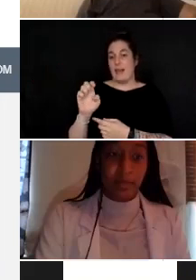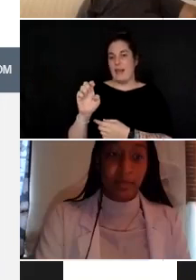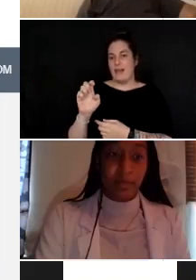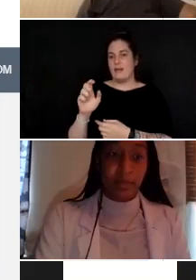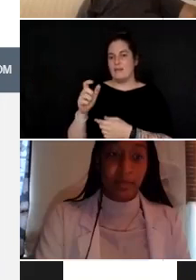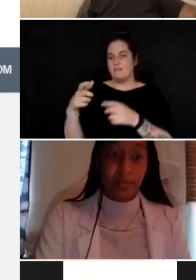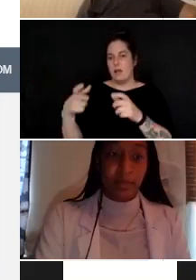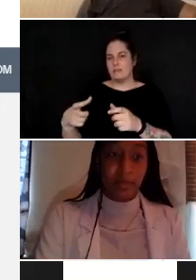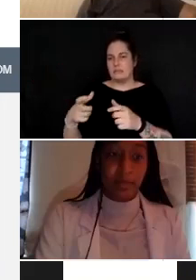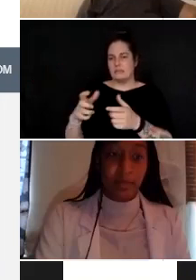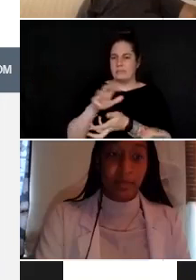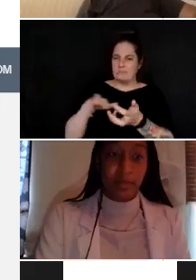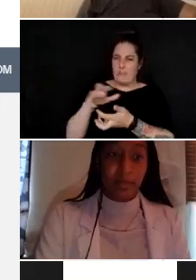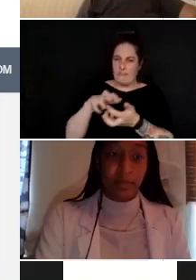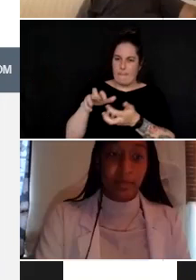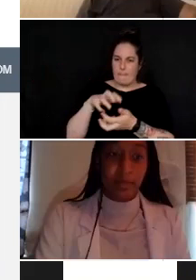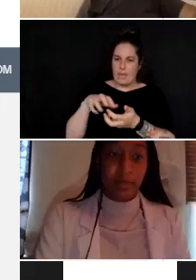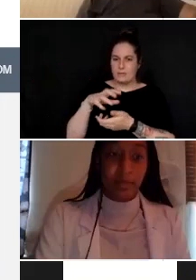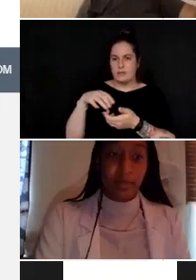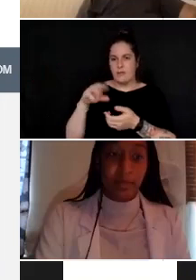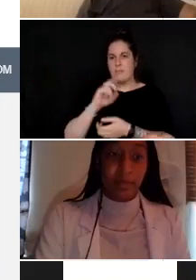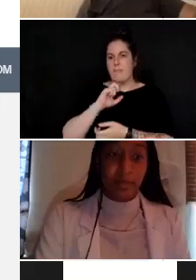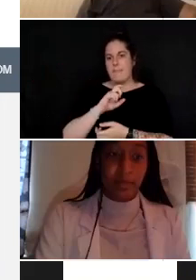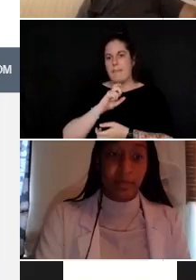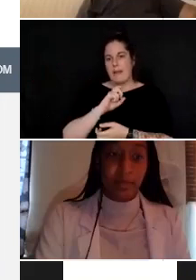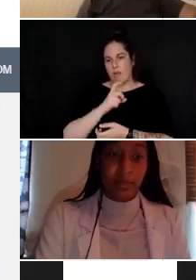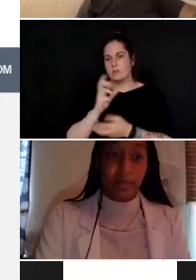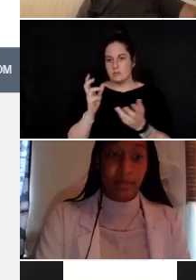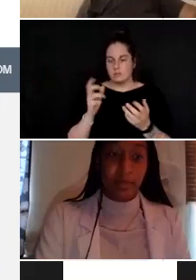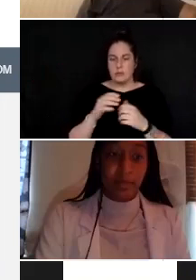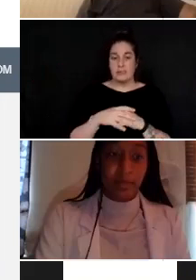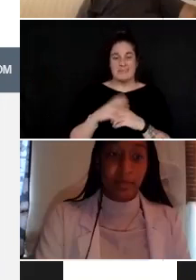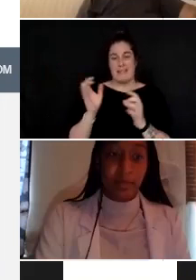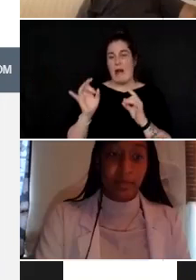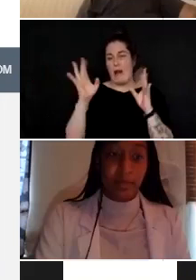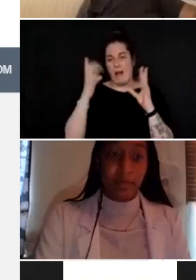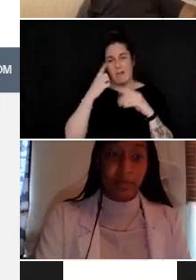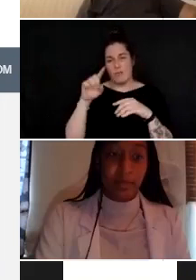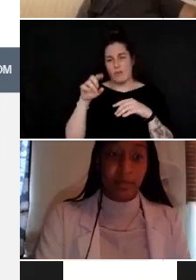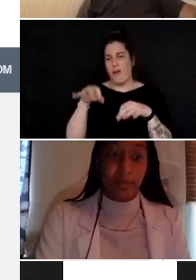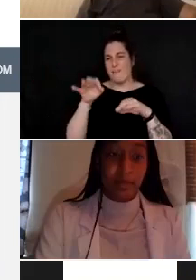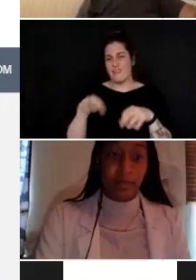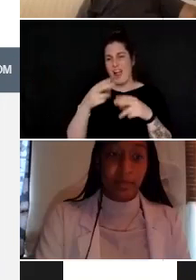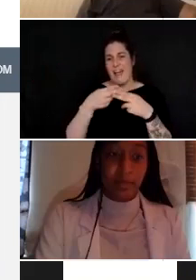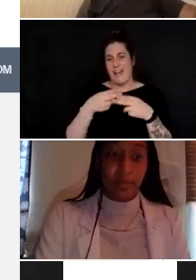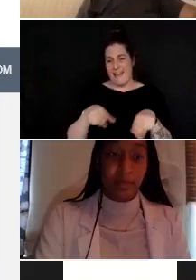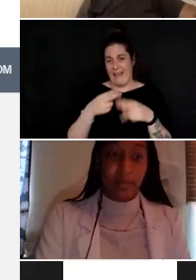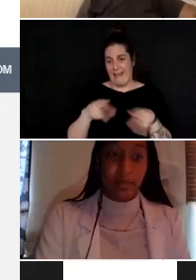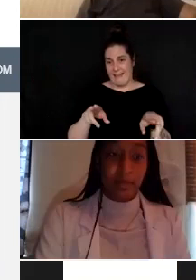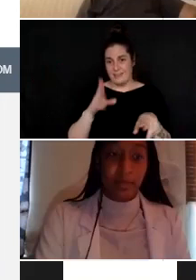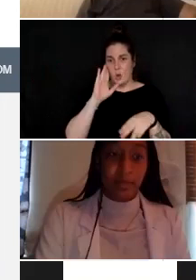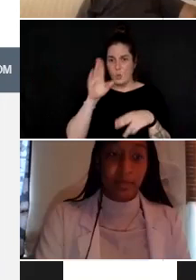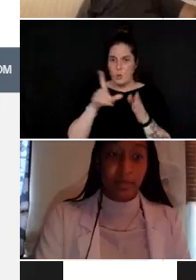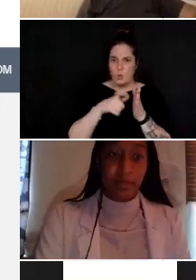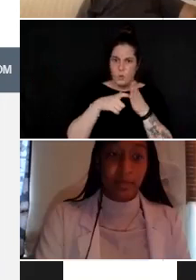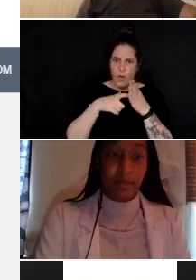metals. A Magnalite pot would be terrible for frying, because it would take a lot